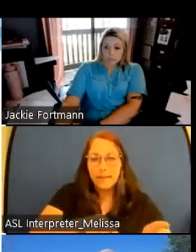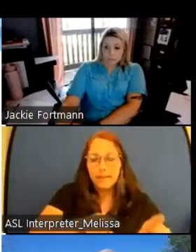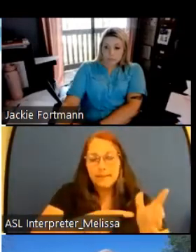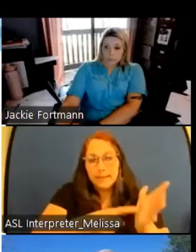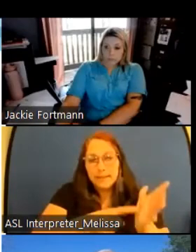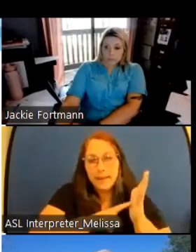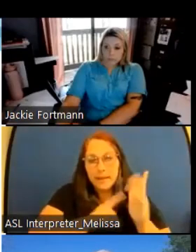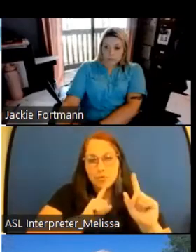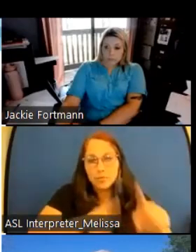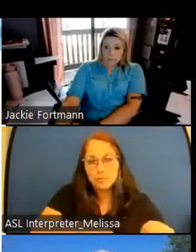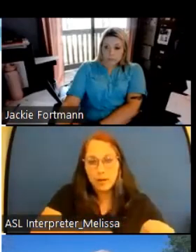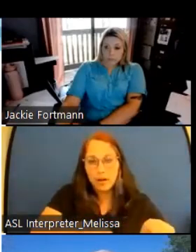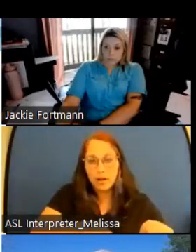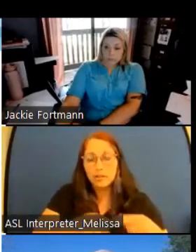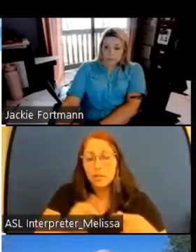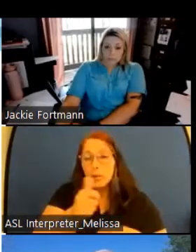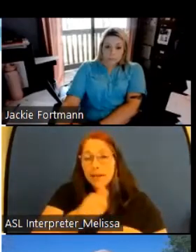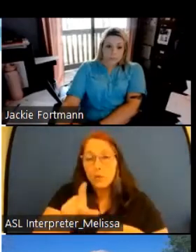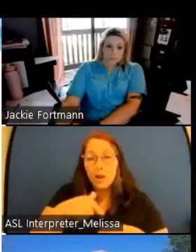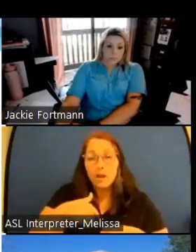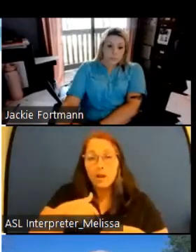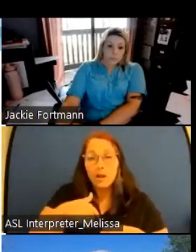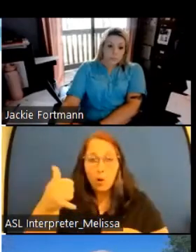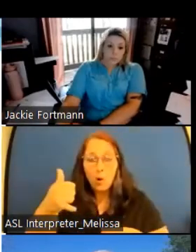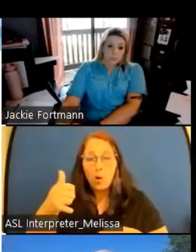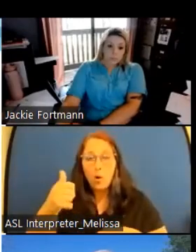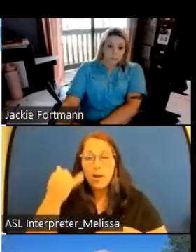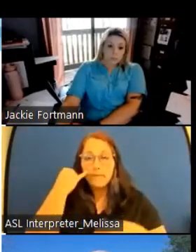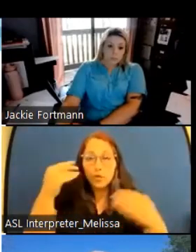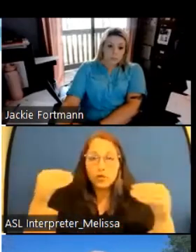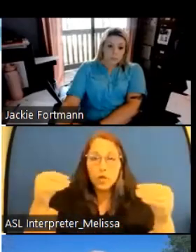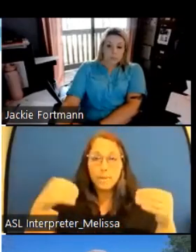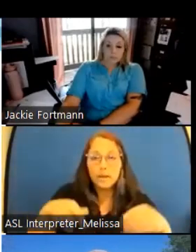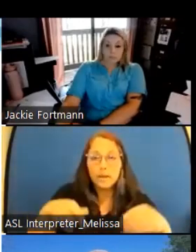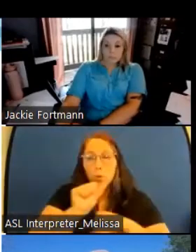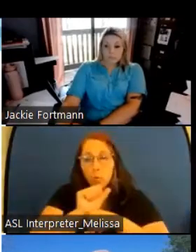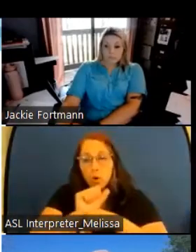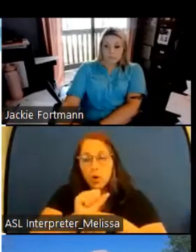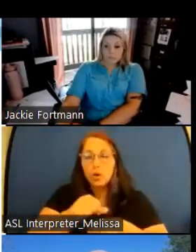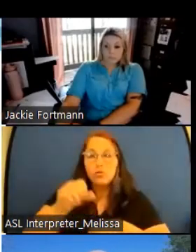shopping, anywhere you'd like in the area. We also have some fixed routes.